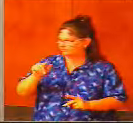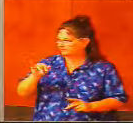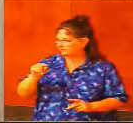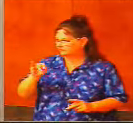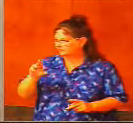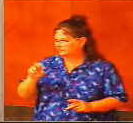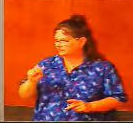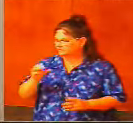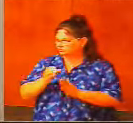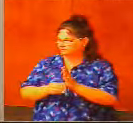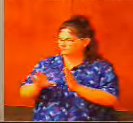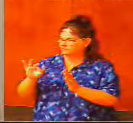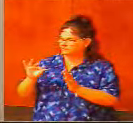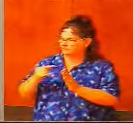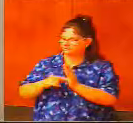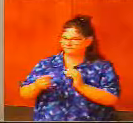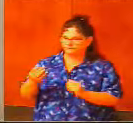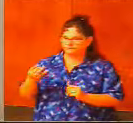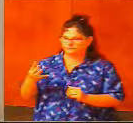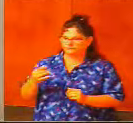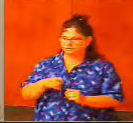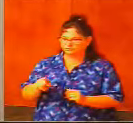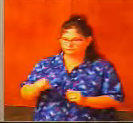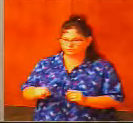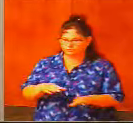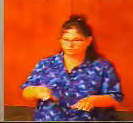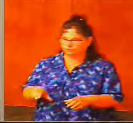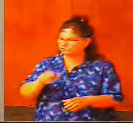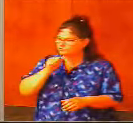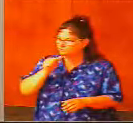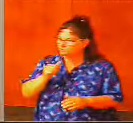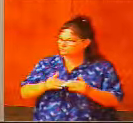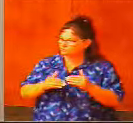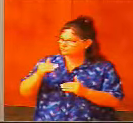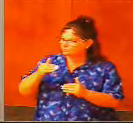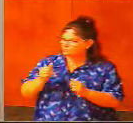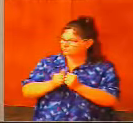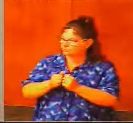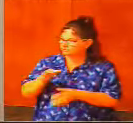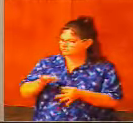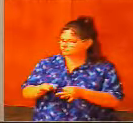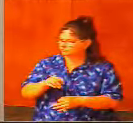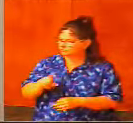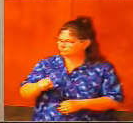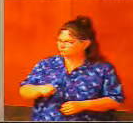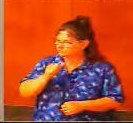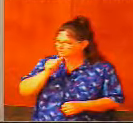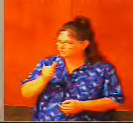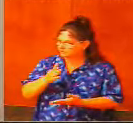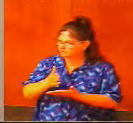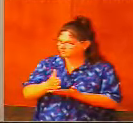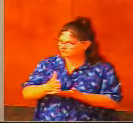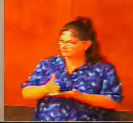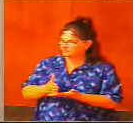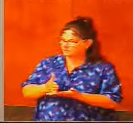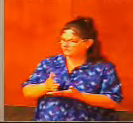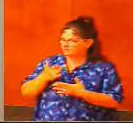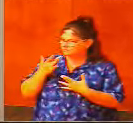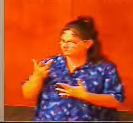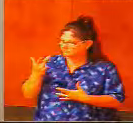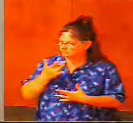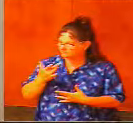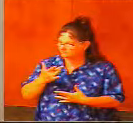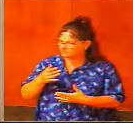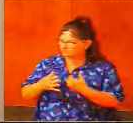19 and verse 15, "You shall do no injustice in judgment. You shall not be partial to the poor, nor honor